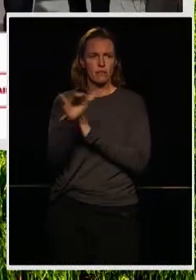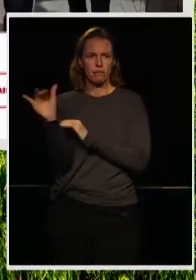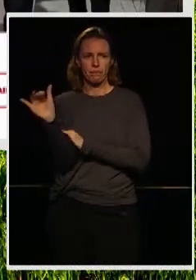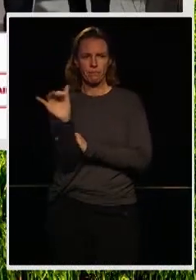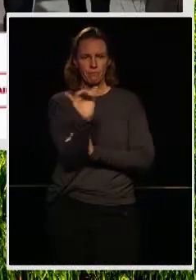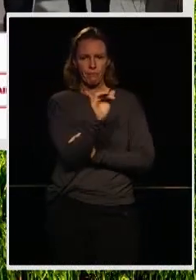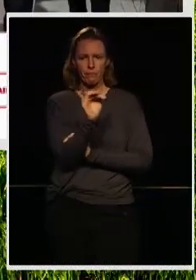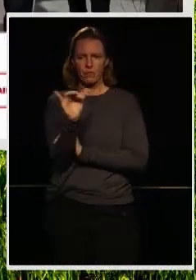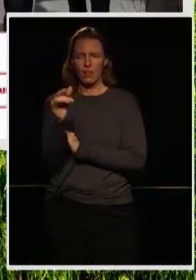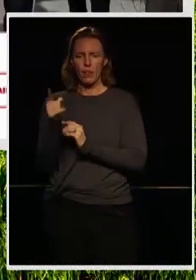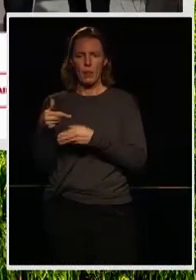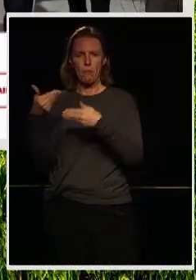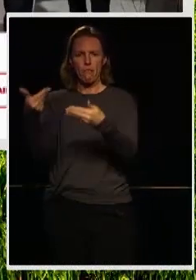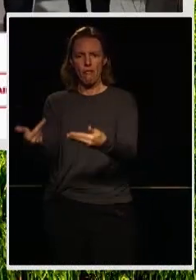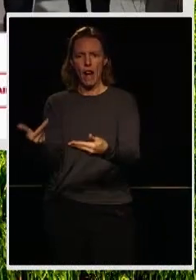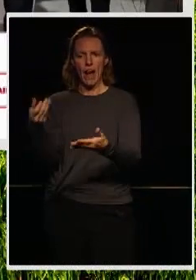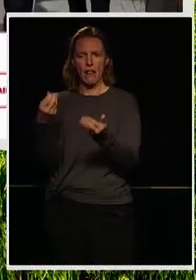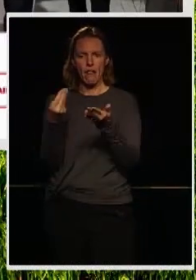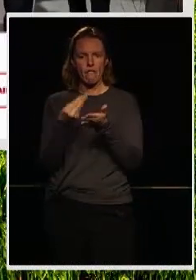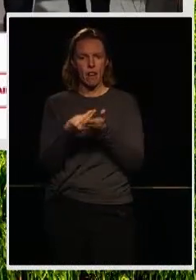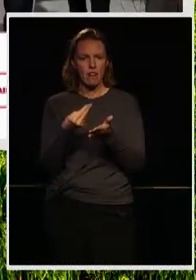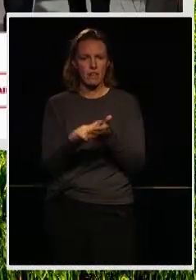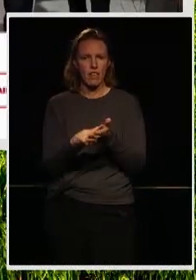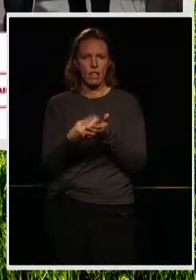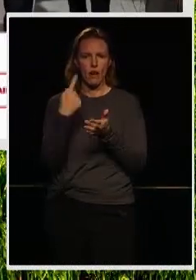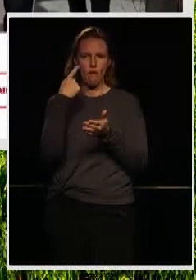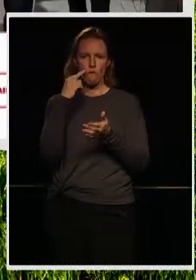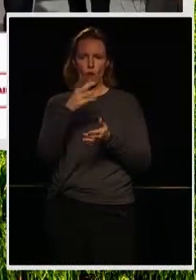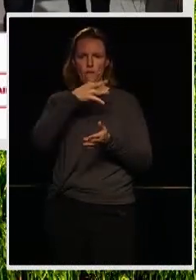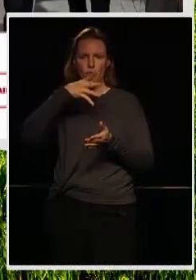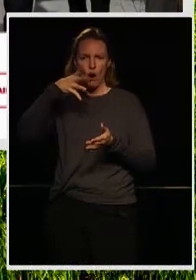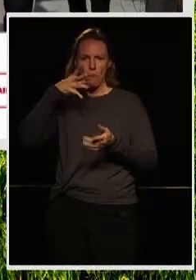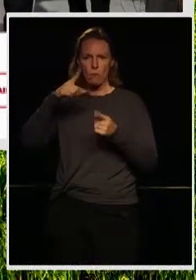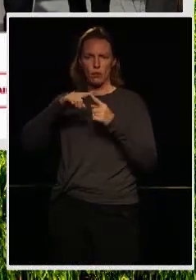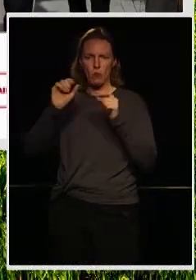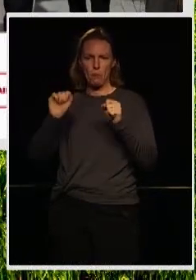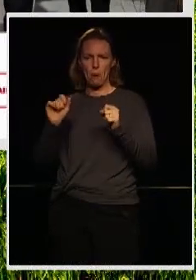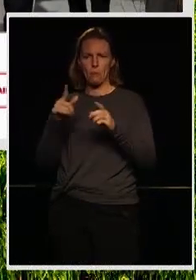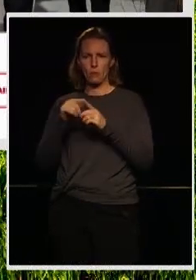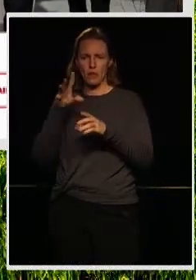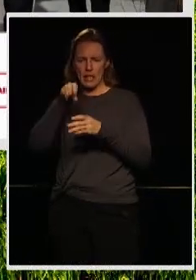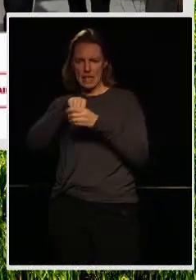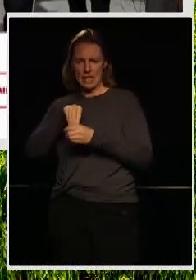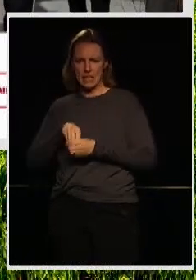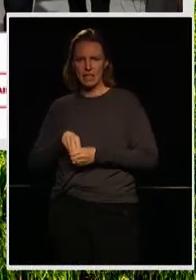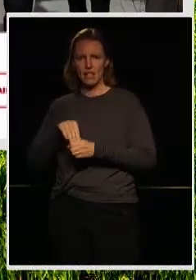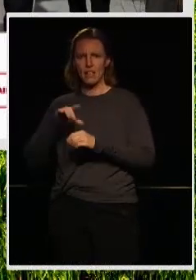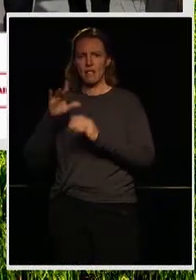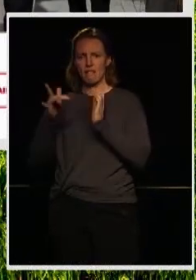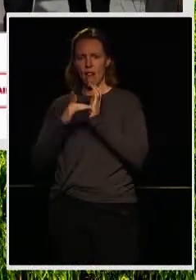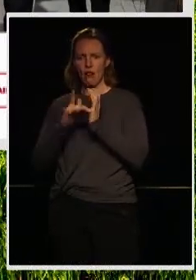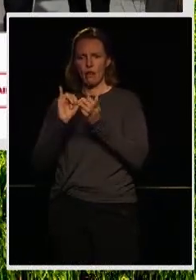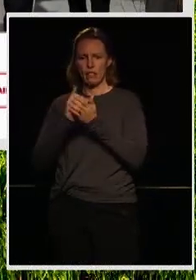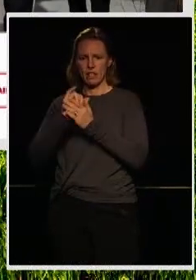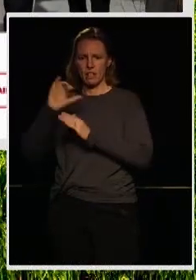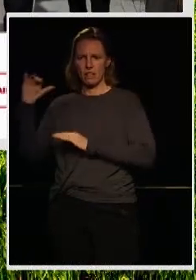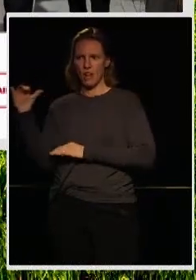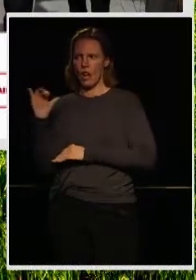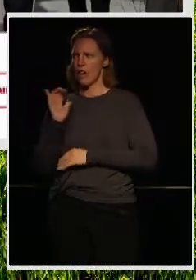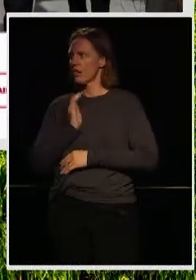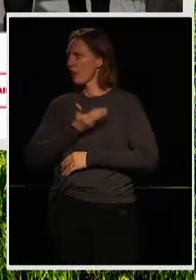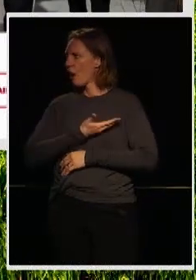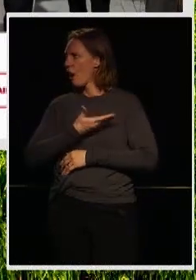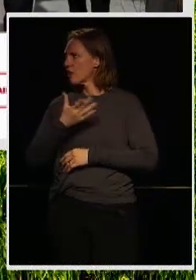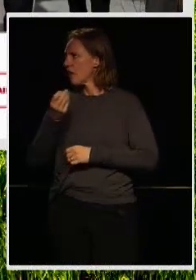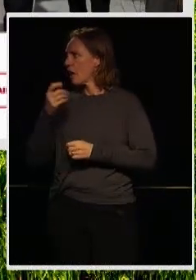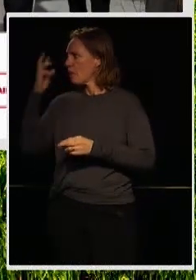well as they provide funding for farmers to be able to install technology such as ours. And the reason